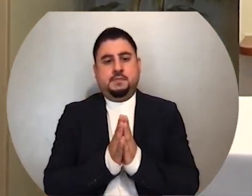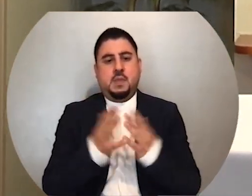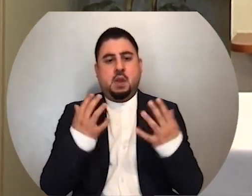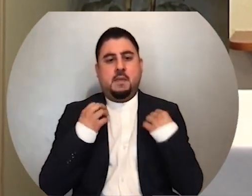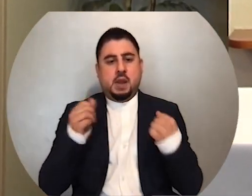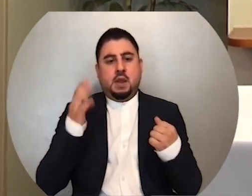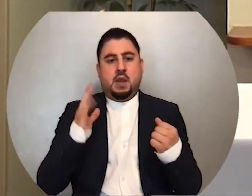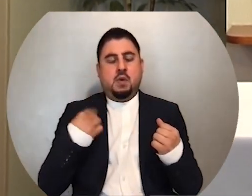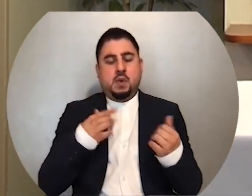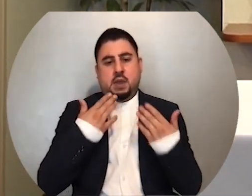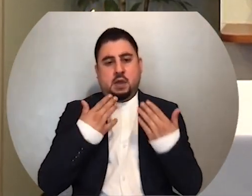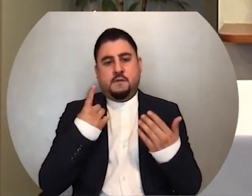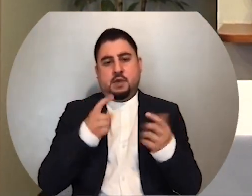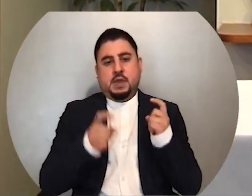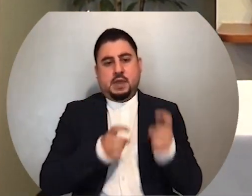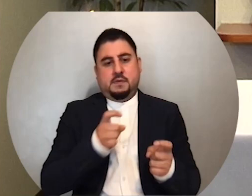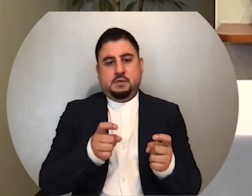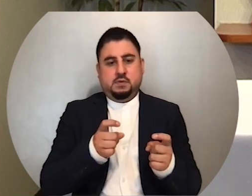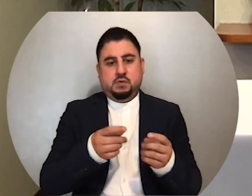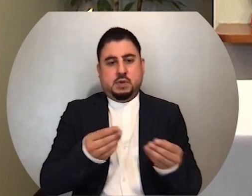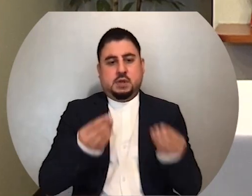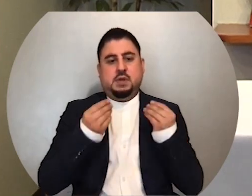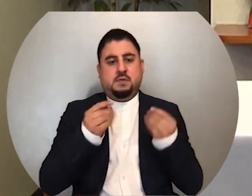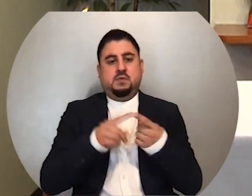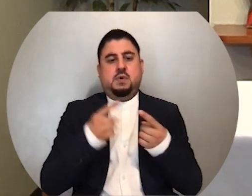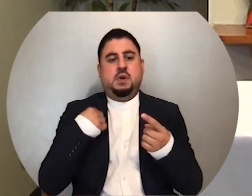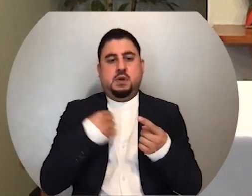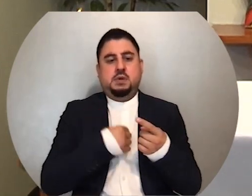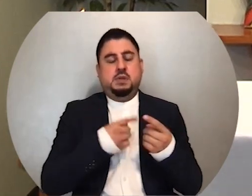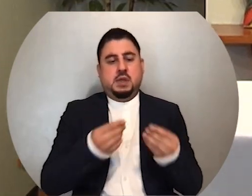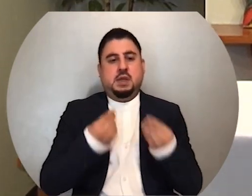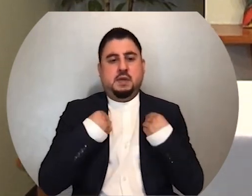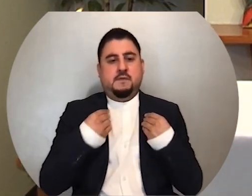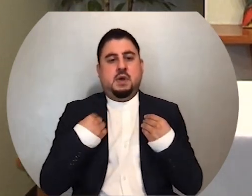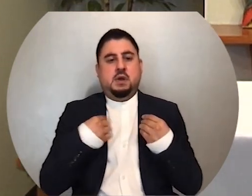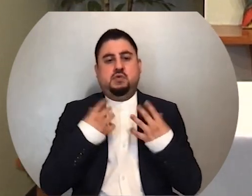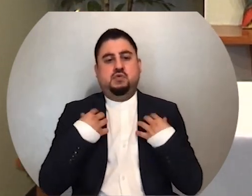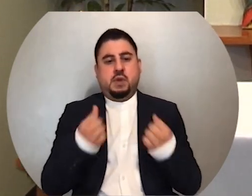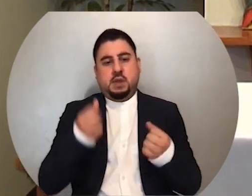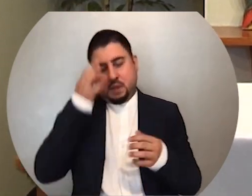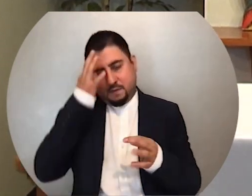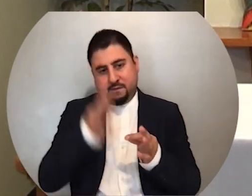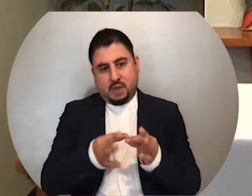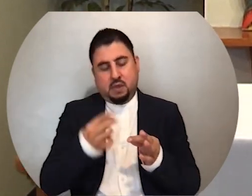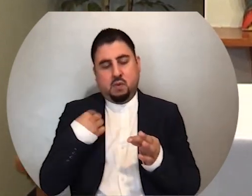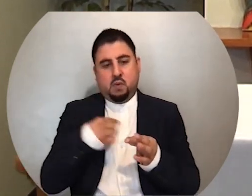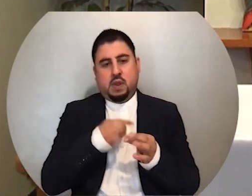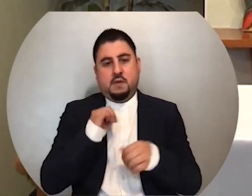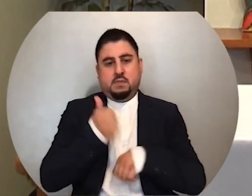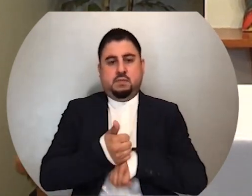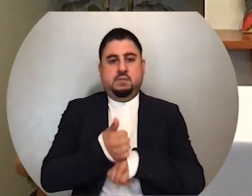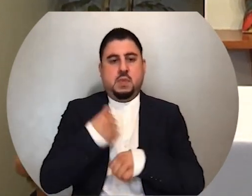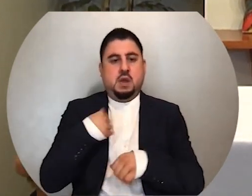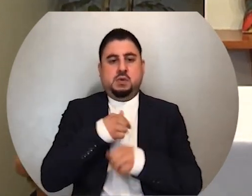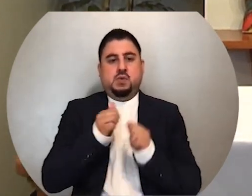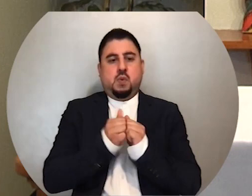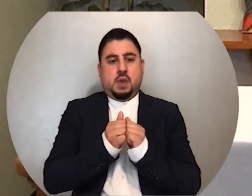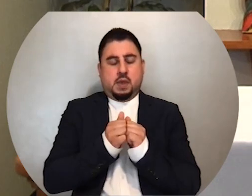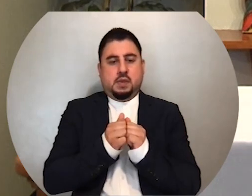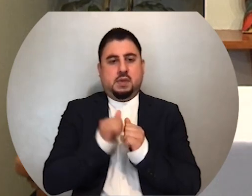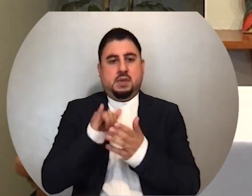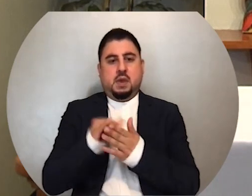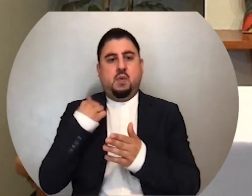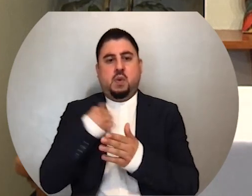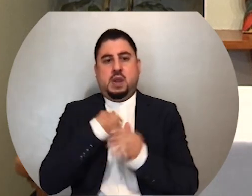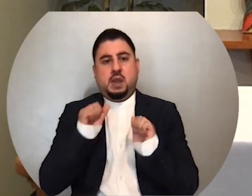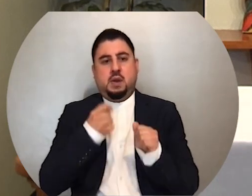prayers. Almighty God, we thank you for the gifts you bestow upon us. Give us strengthen our gift of faith that you have bestowed us with,